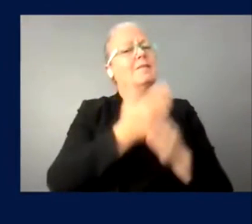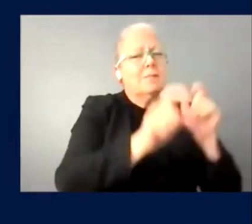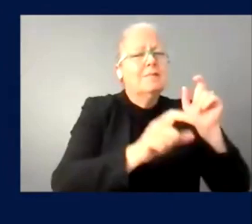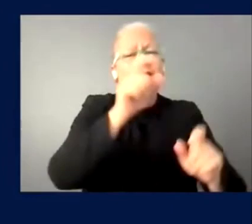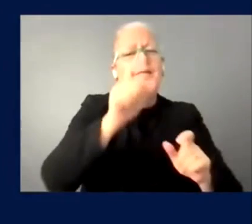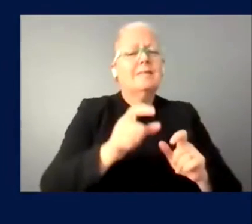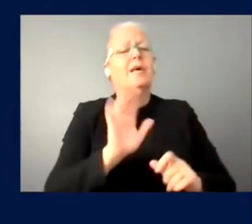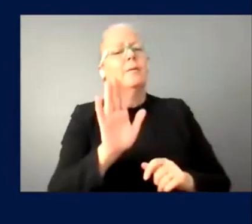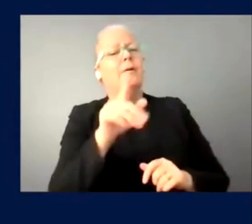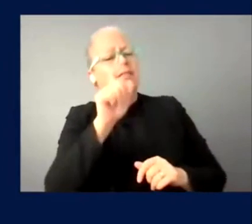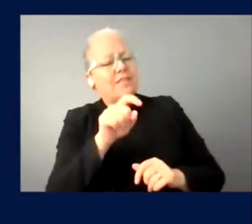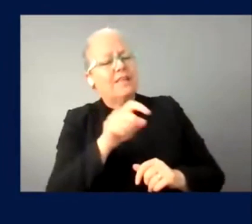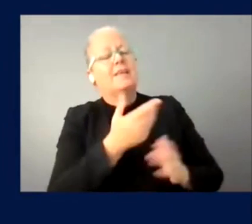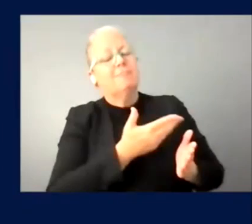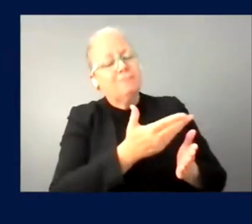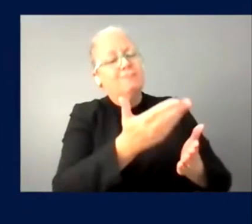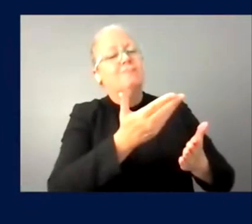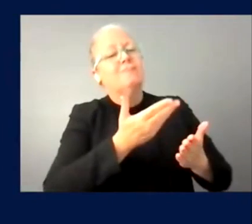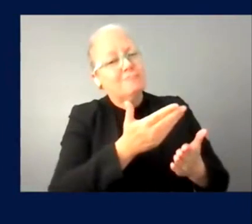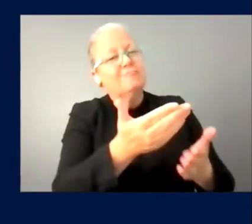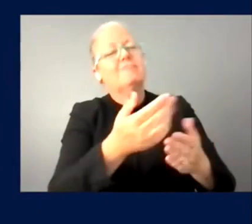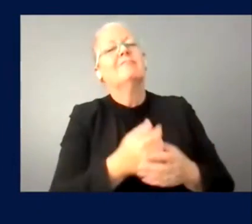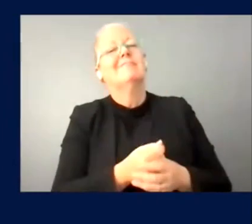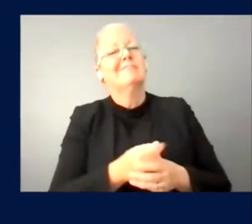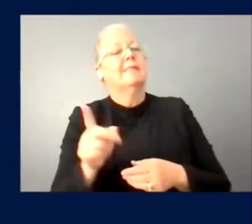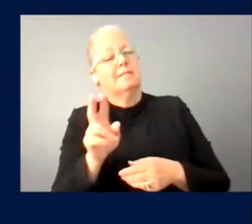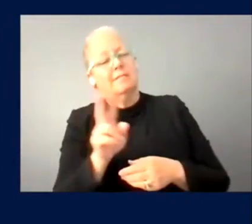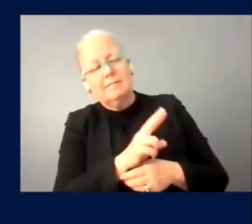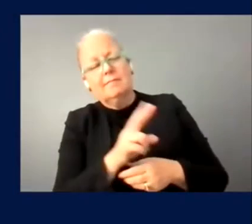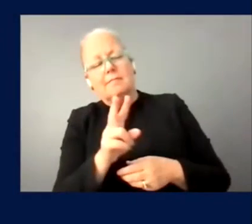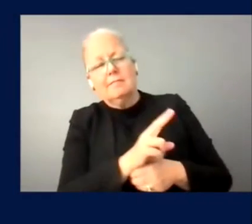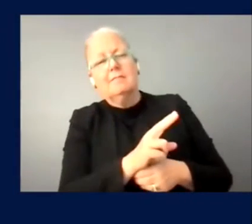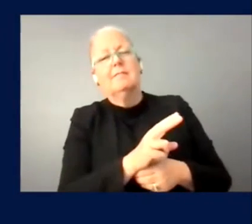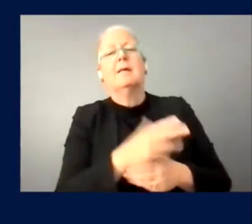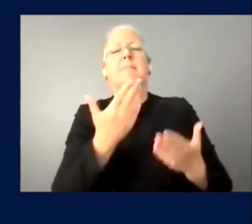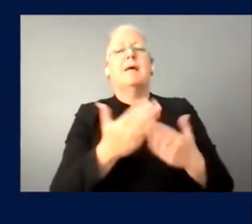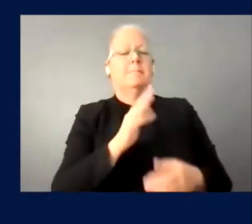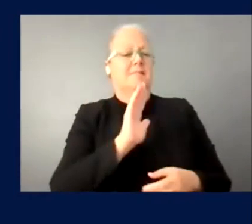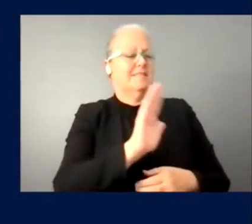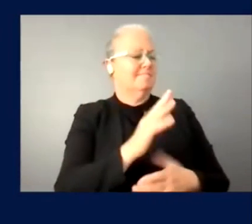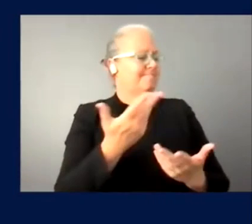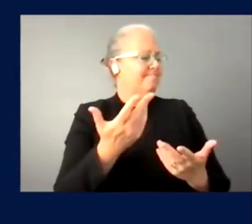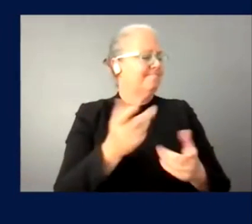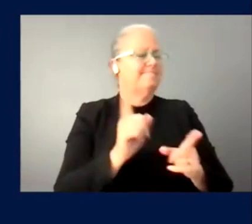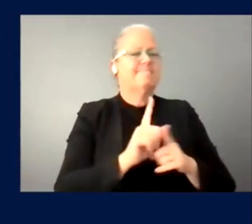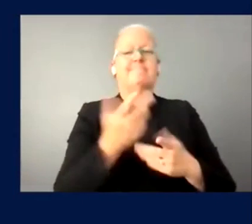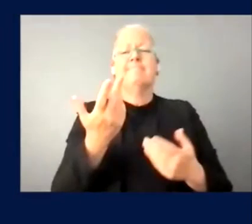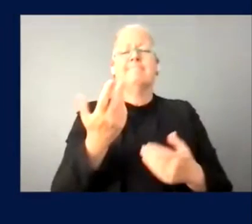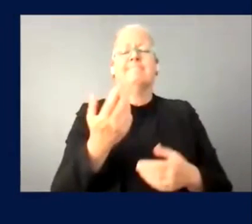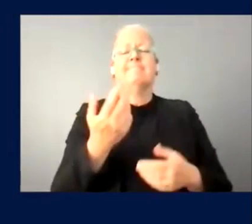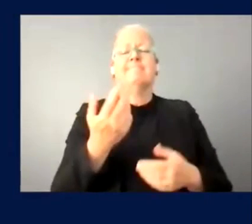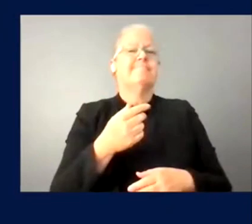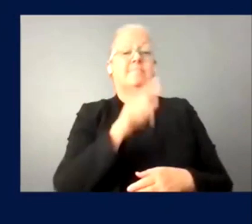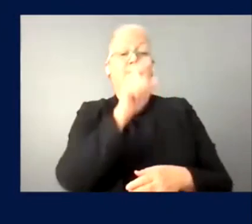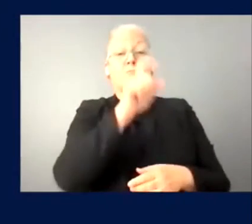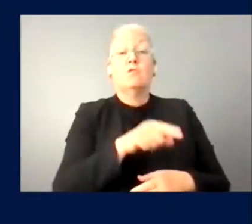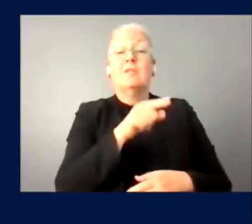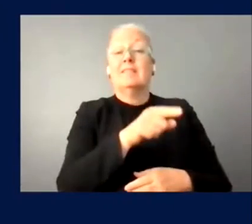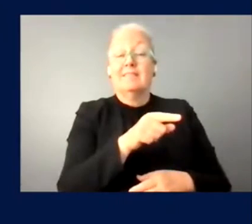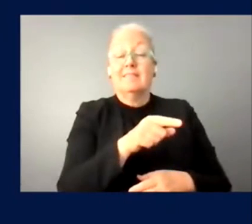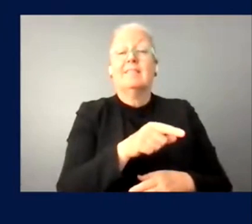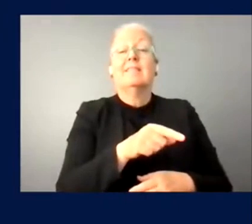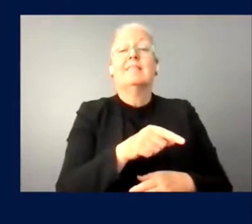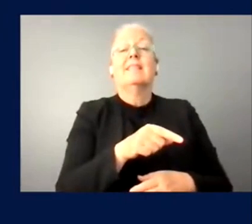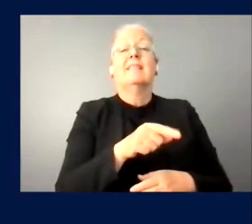and would be trained to recognize things like medical devices. So if someone with diabetes has a continuous